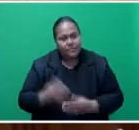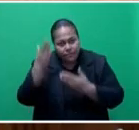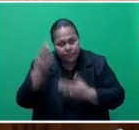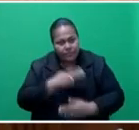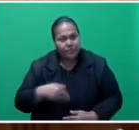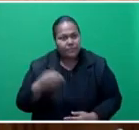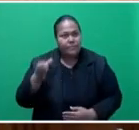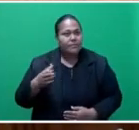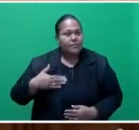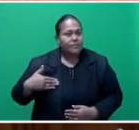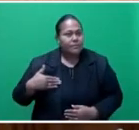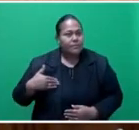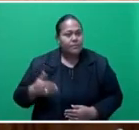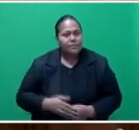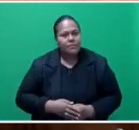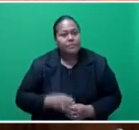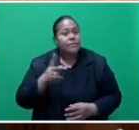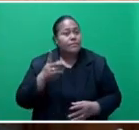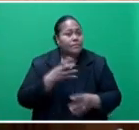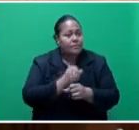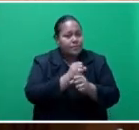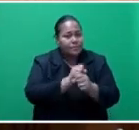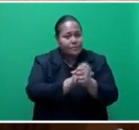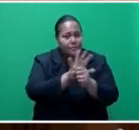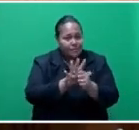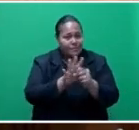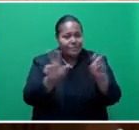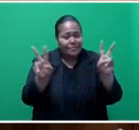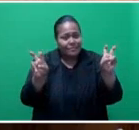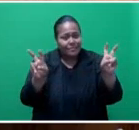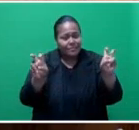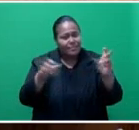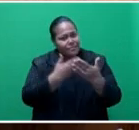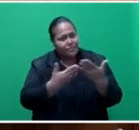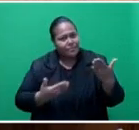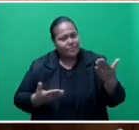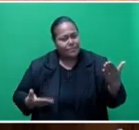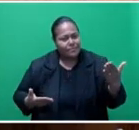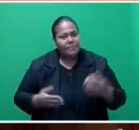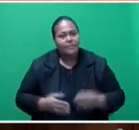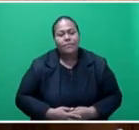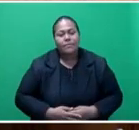for Health on his update with regards to our COVID-19